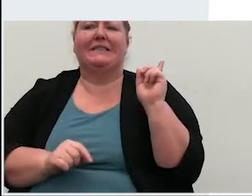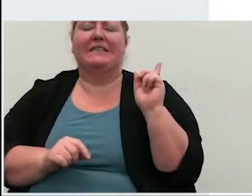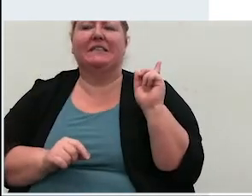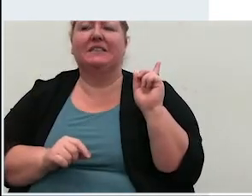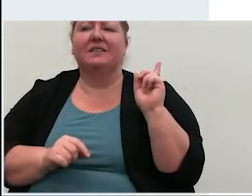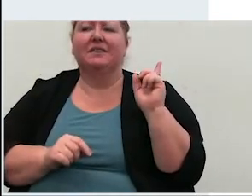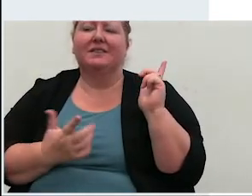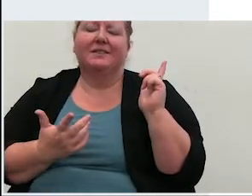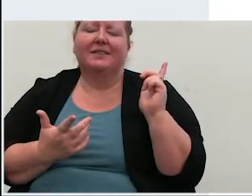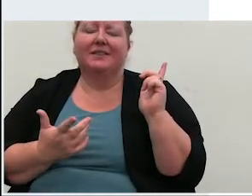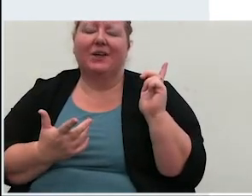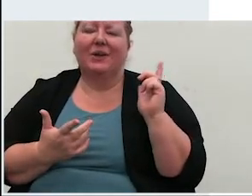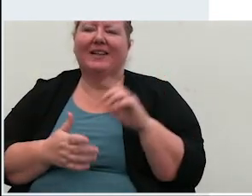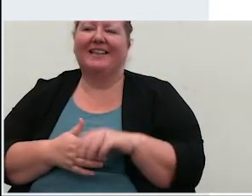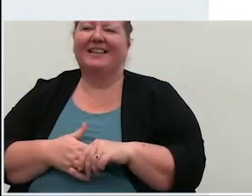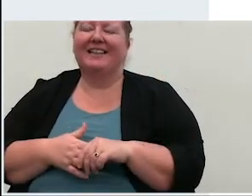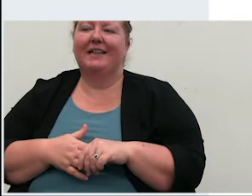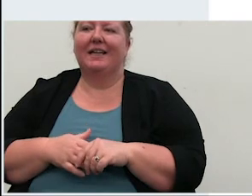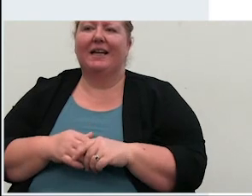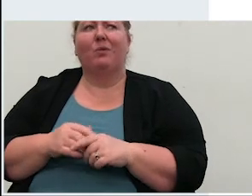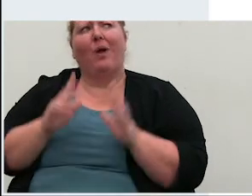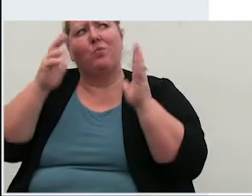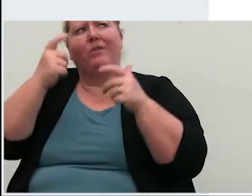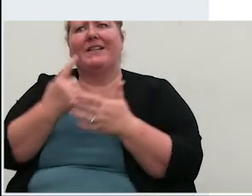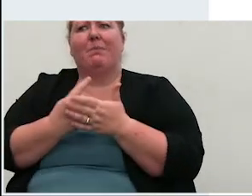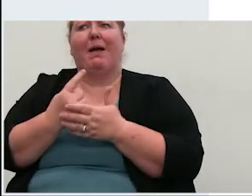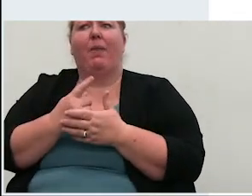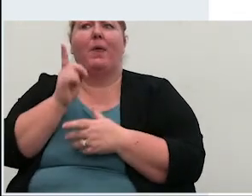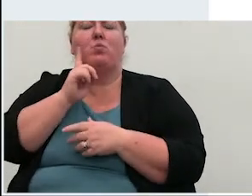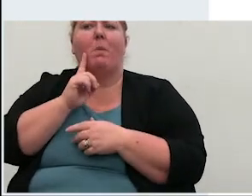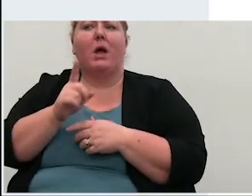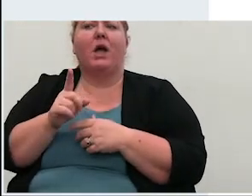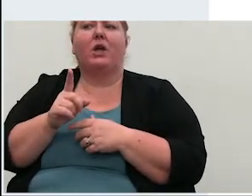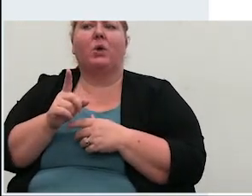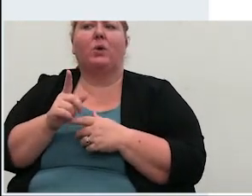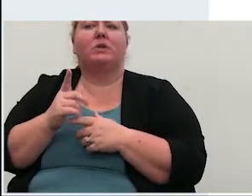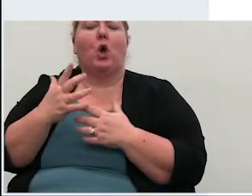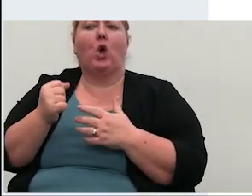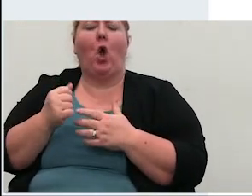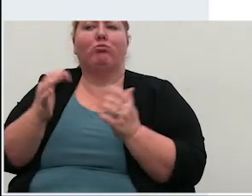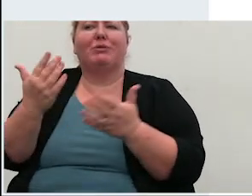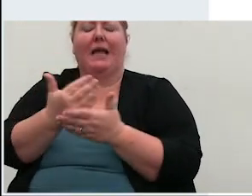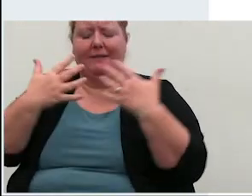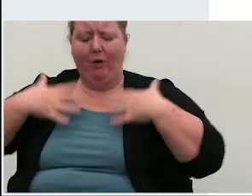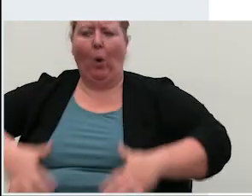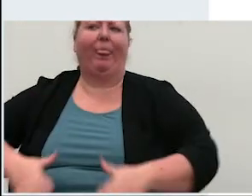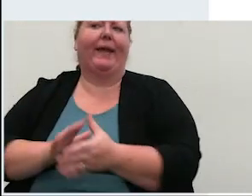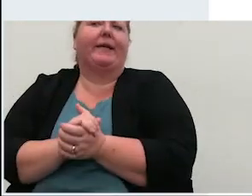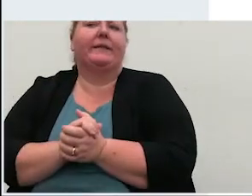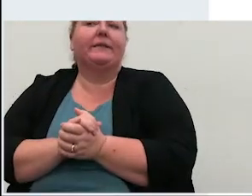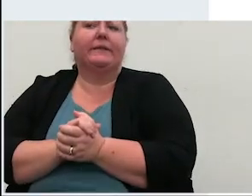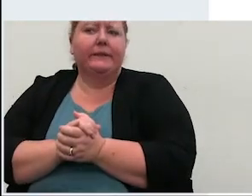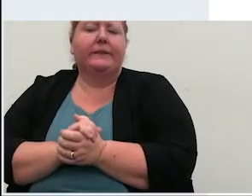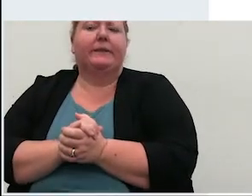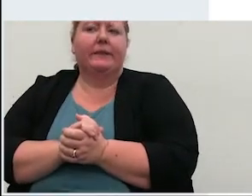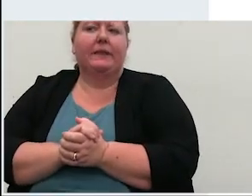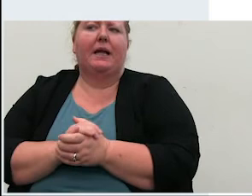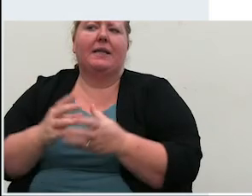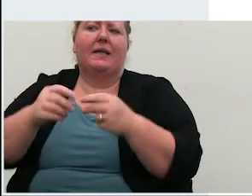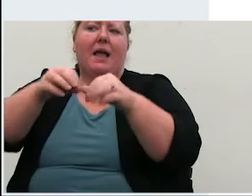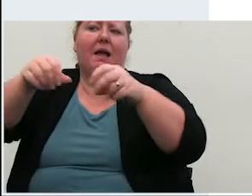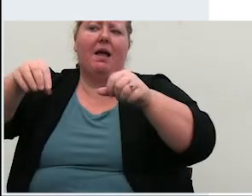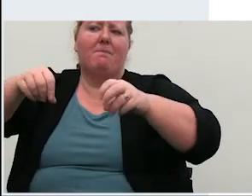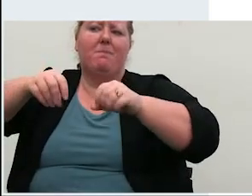it is. Also quite worried about the woman in the picture who's not wearing this suitable protective clothing to be in a power